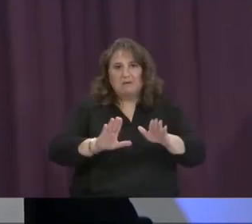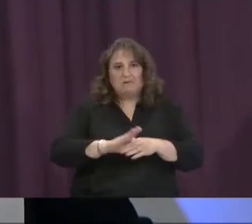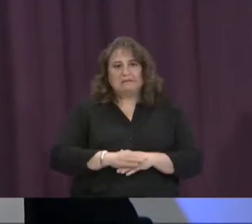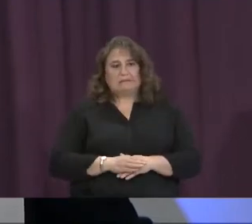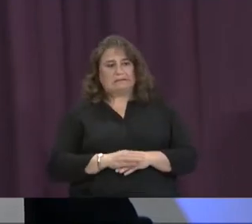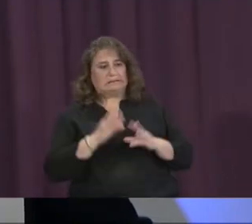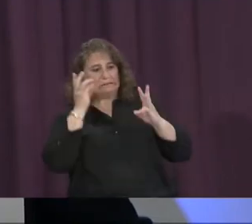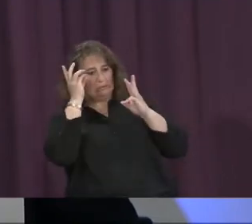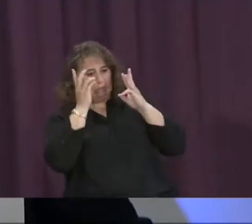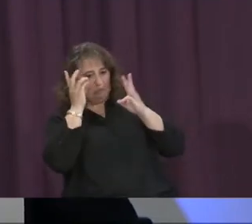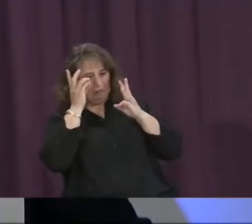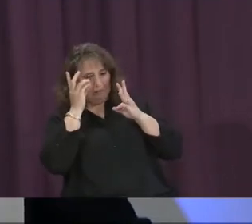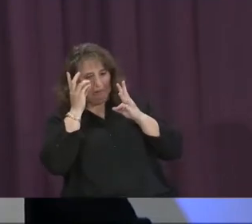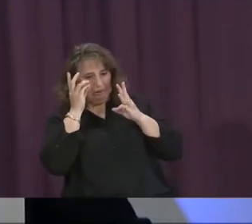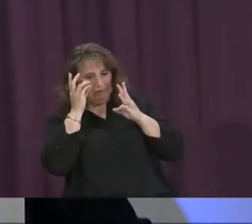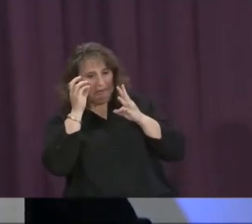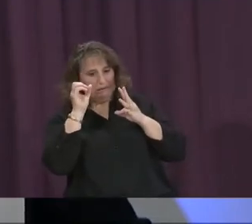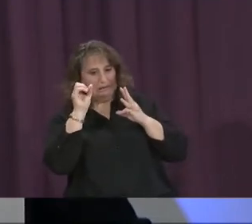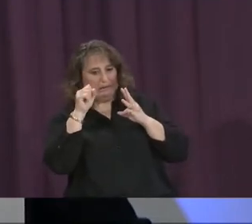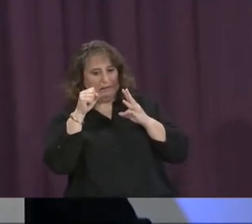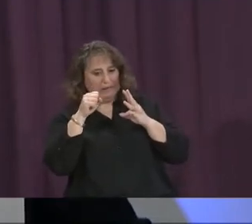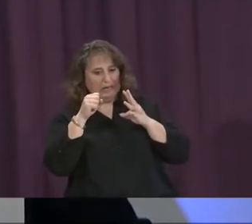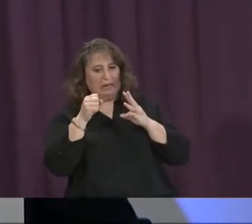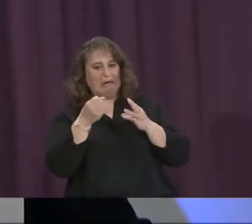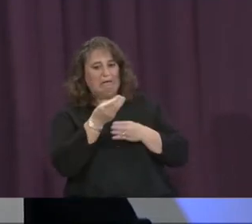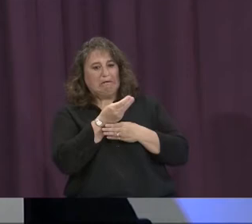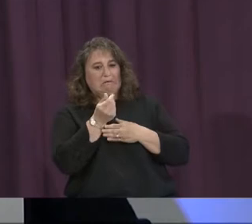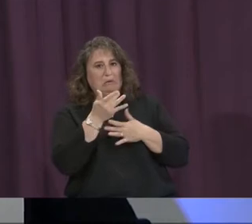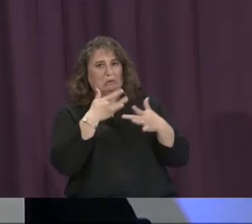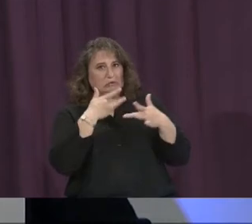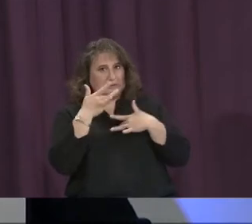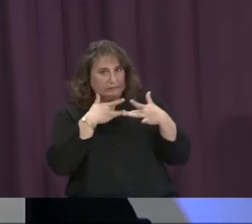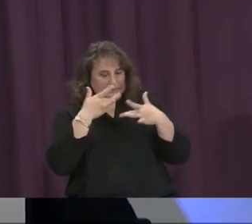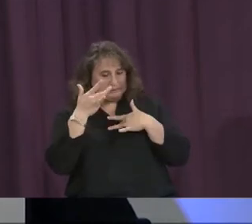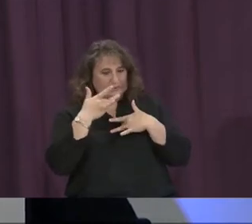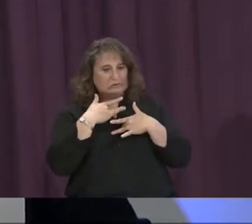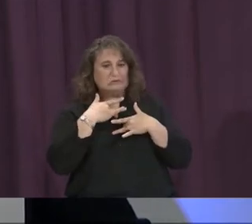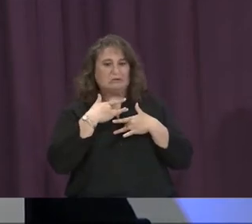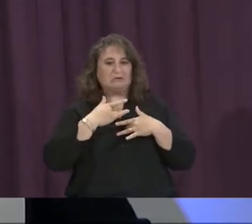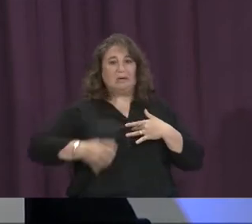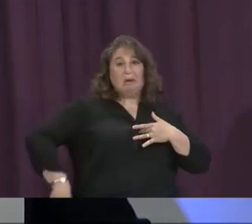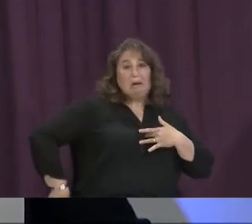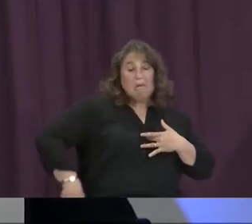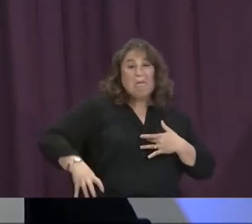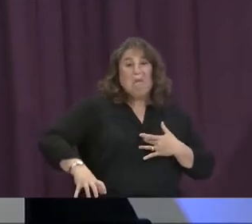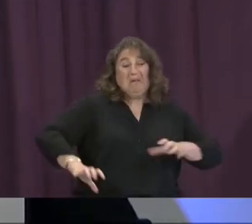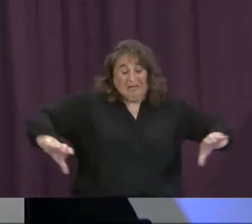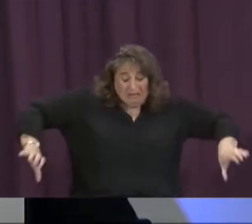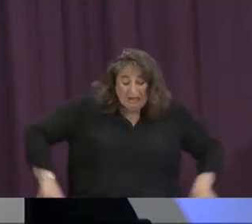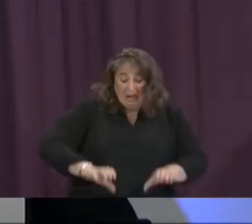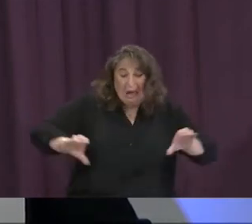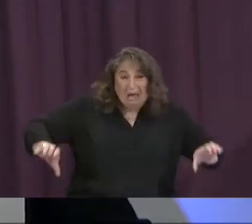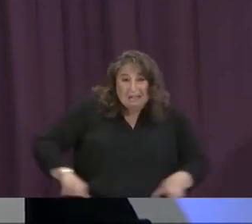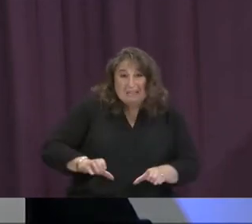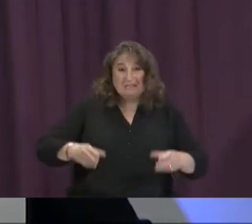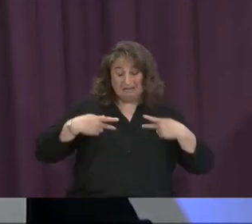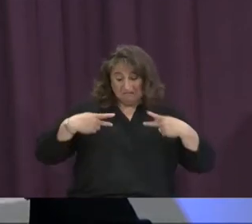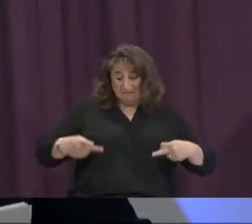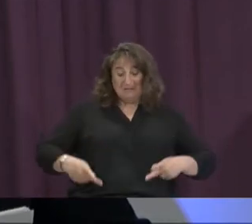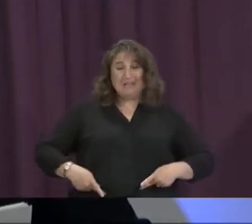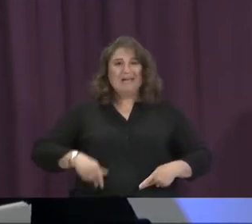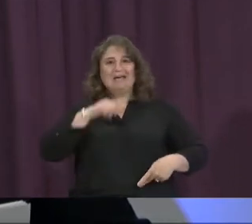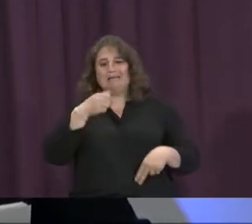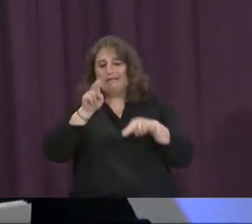worry about that. Yeah. I would have some, some concerns about, you know, bowling is an activity. It's, it's not playing